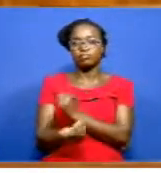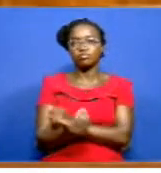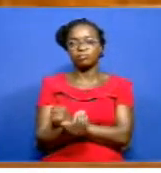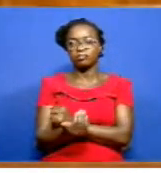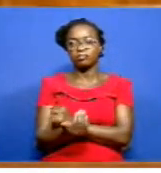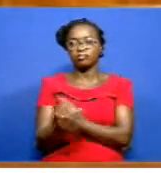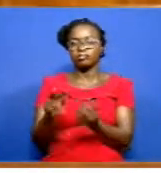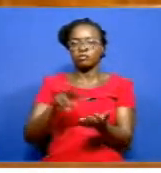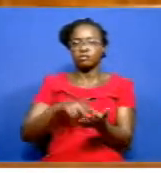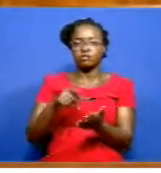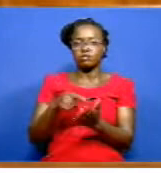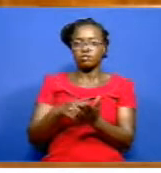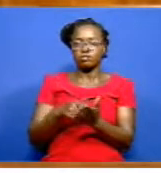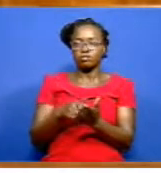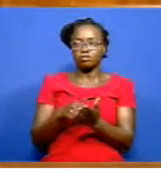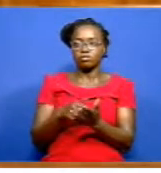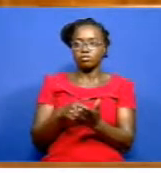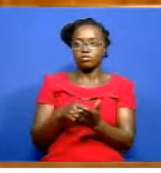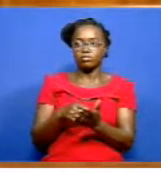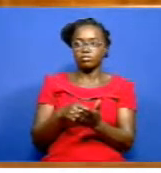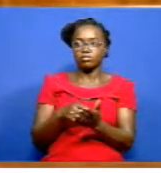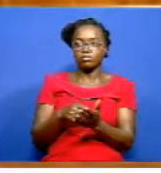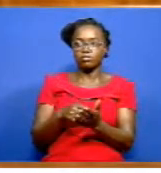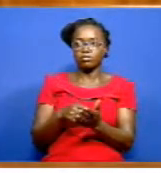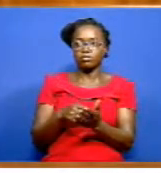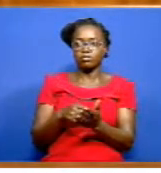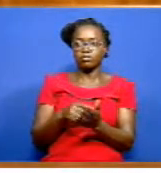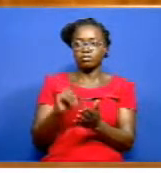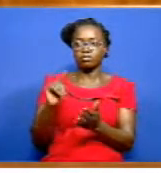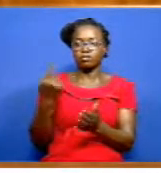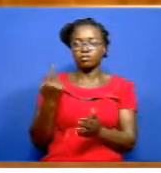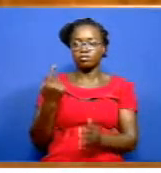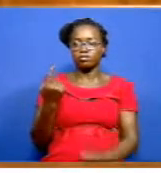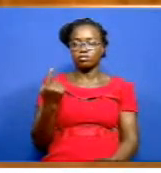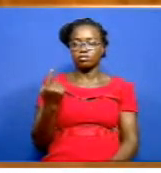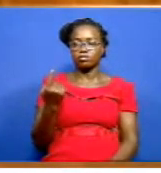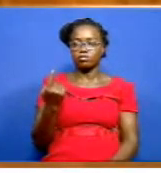That means in general that once somebody